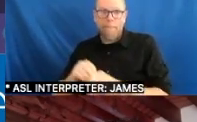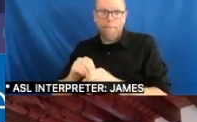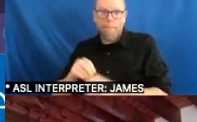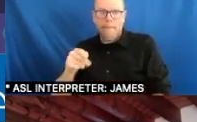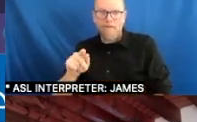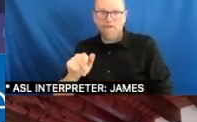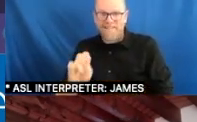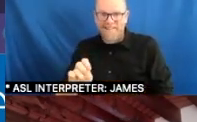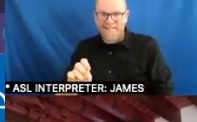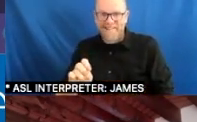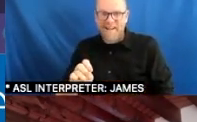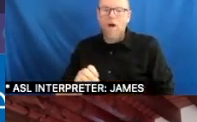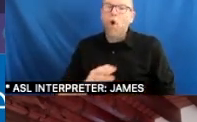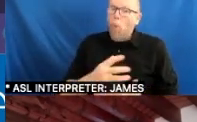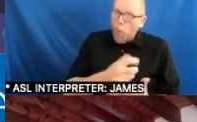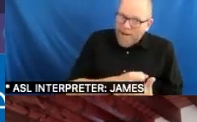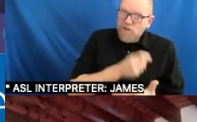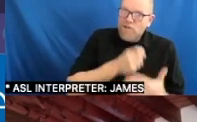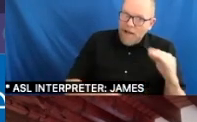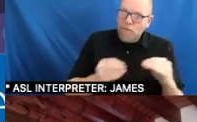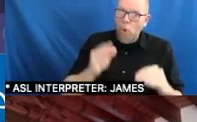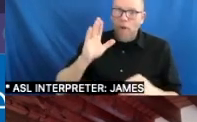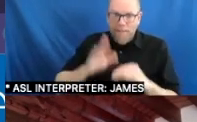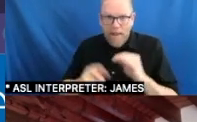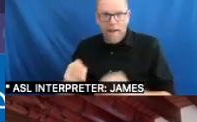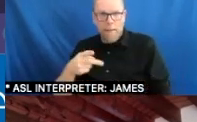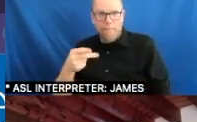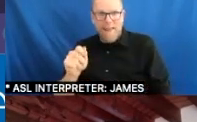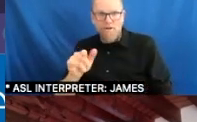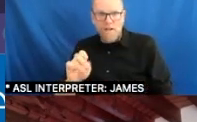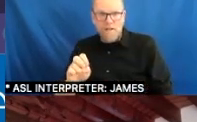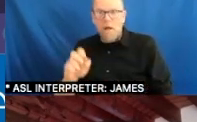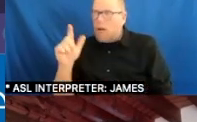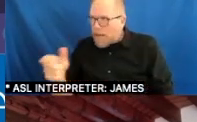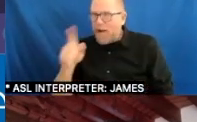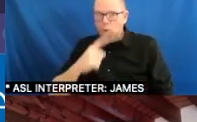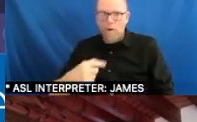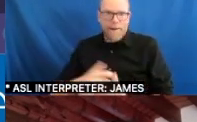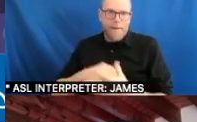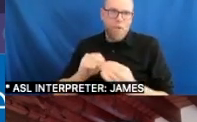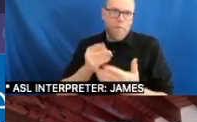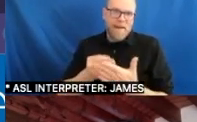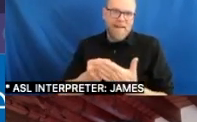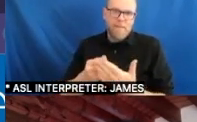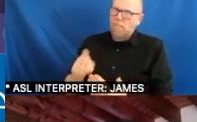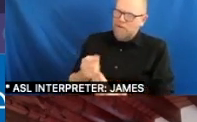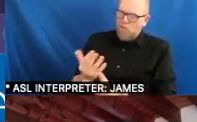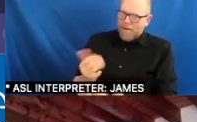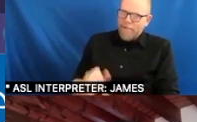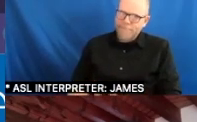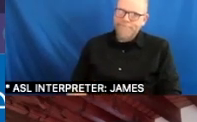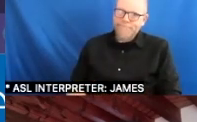than our patronage. So in the end, I'm going to get more money. I'm just going to have to wait for it. And